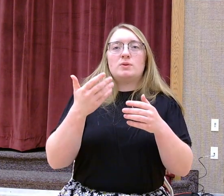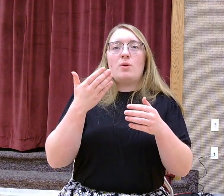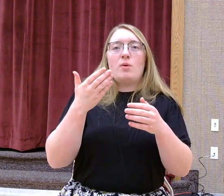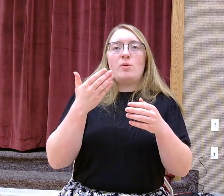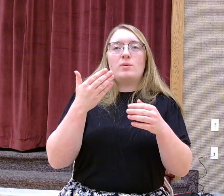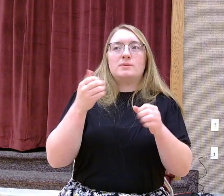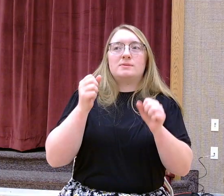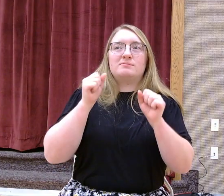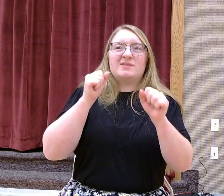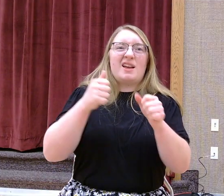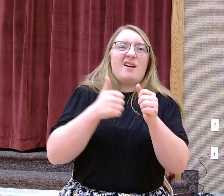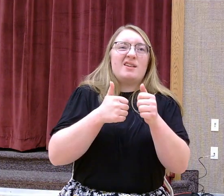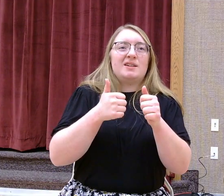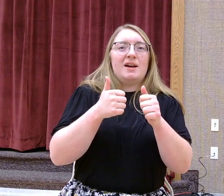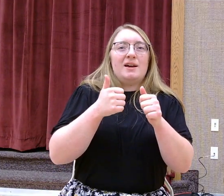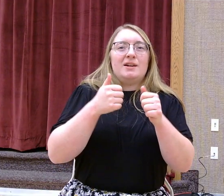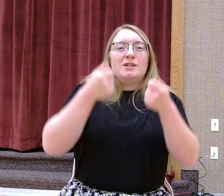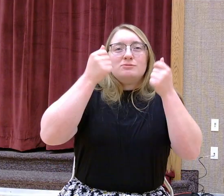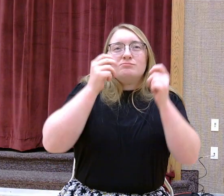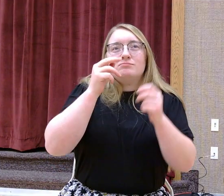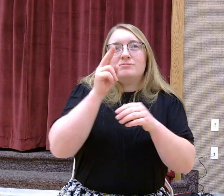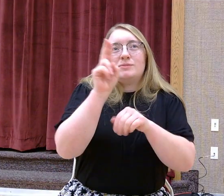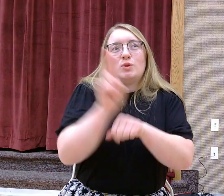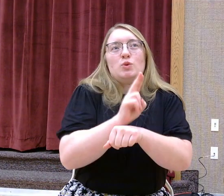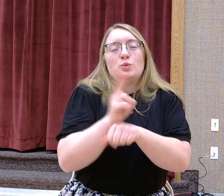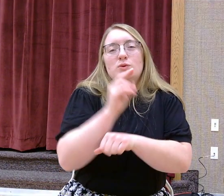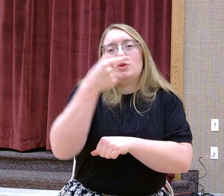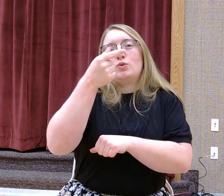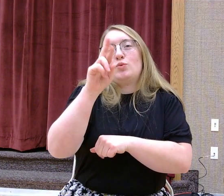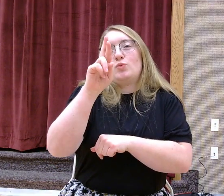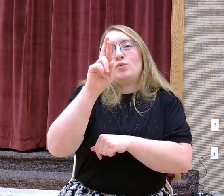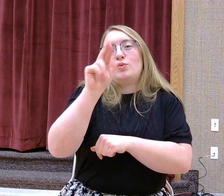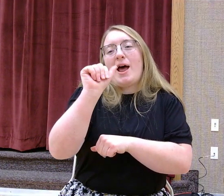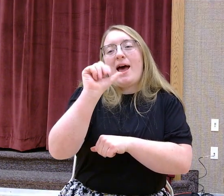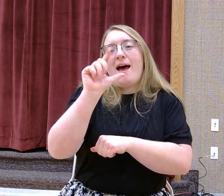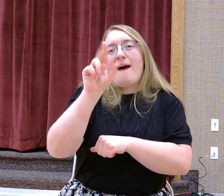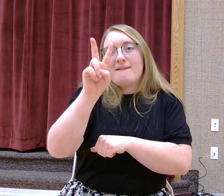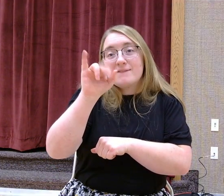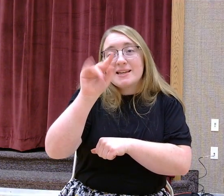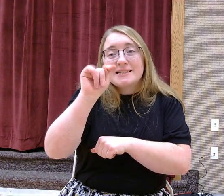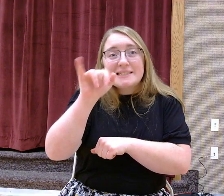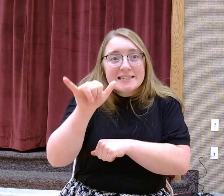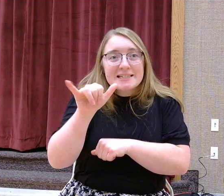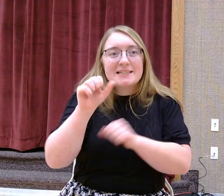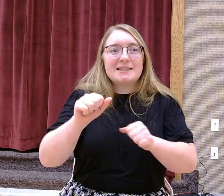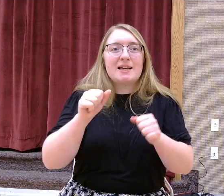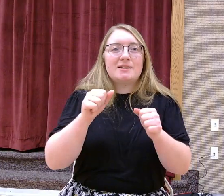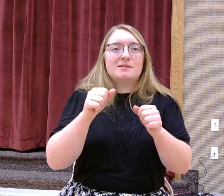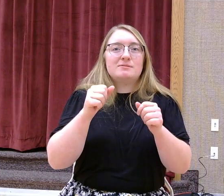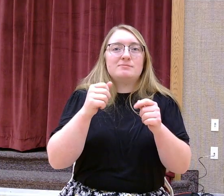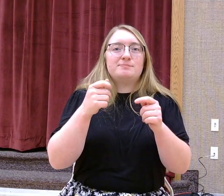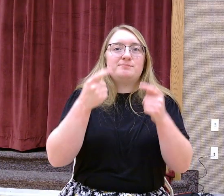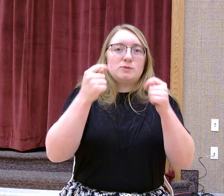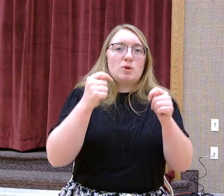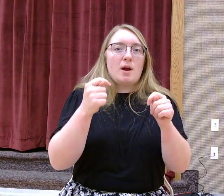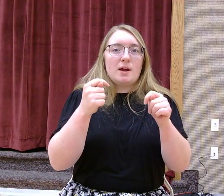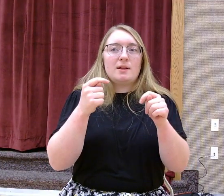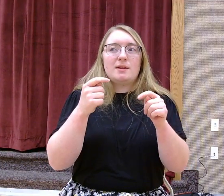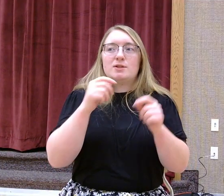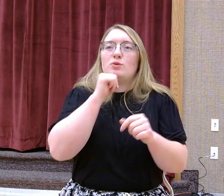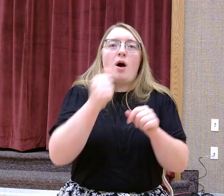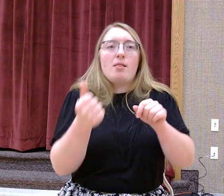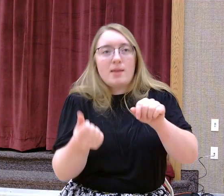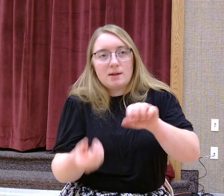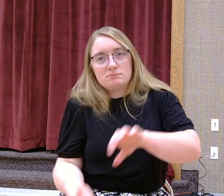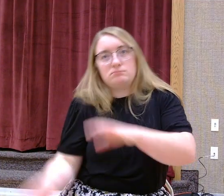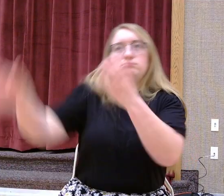follow gravity a little more. If they're sitting upright, it's kind of hard to do that. So if they're over a little bit, you know, that might help. Obviously, you never want to pick a kid up by their ankles or anything like